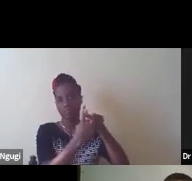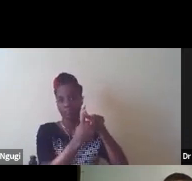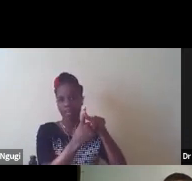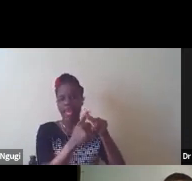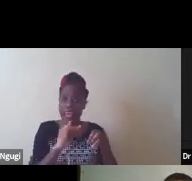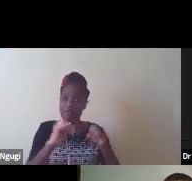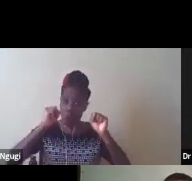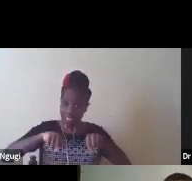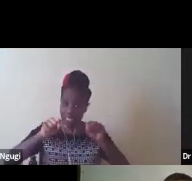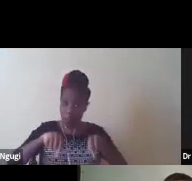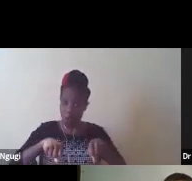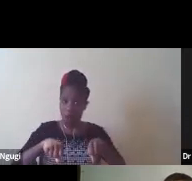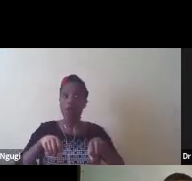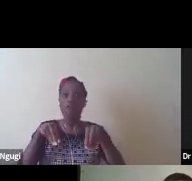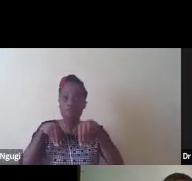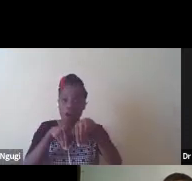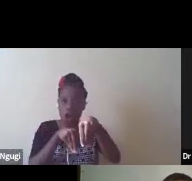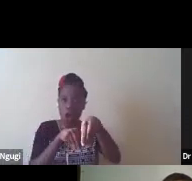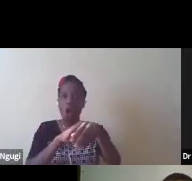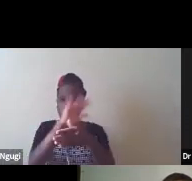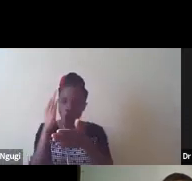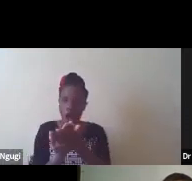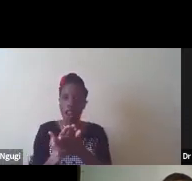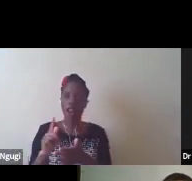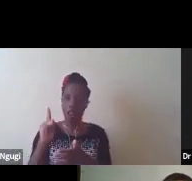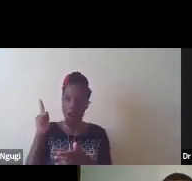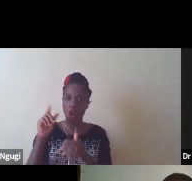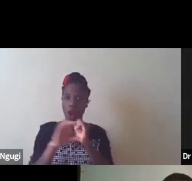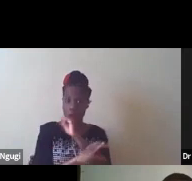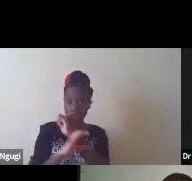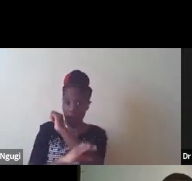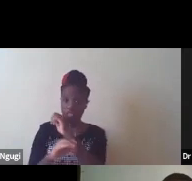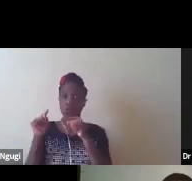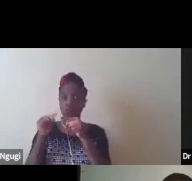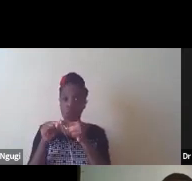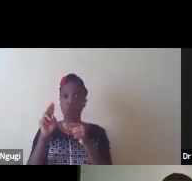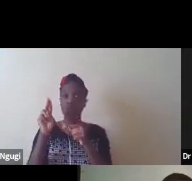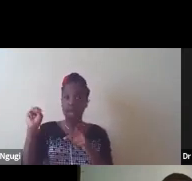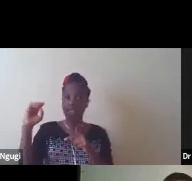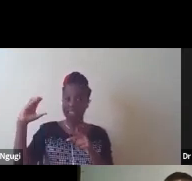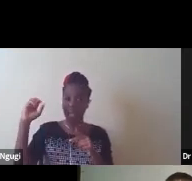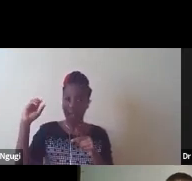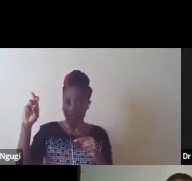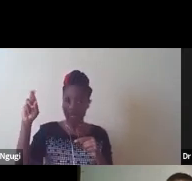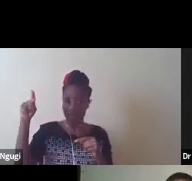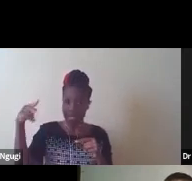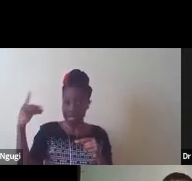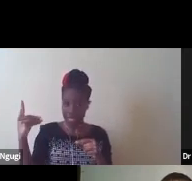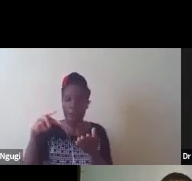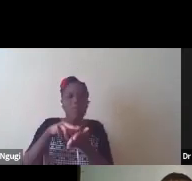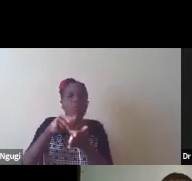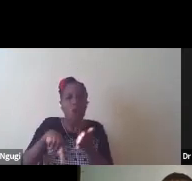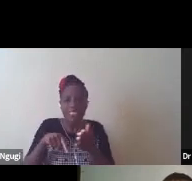to align laws and policies and programs to the CRPD, then we would have more people going